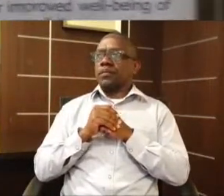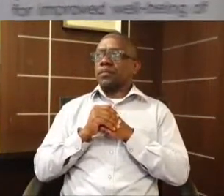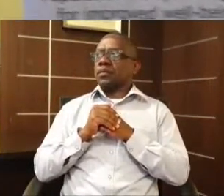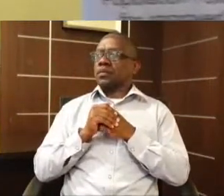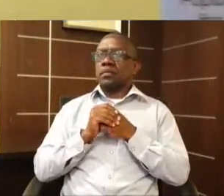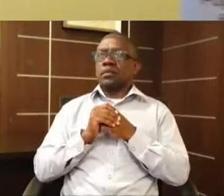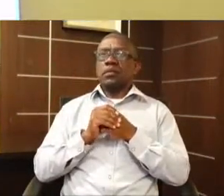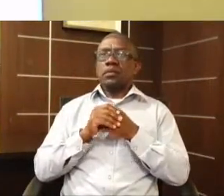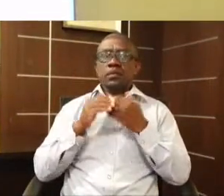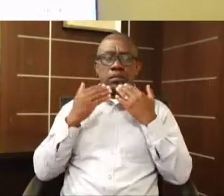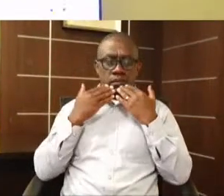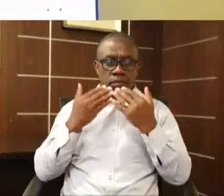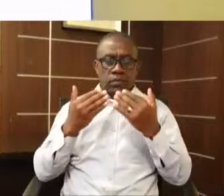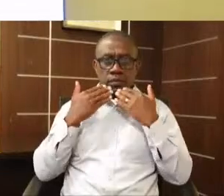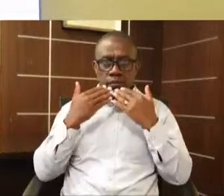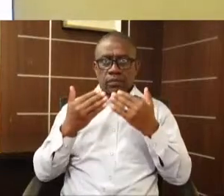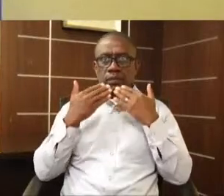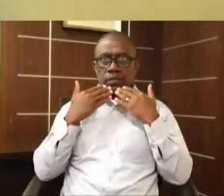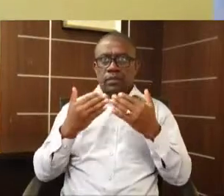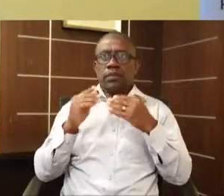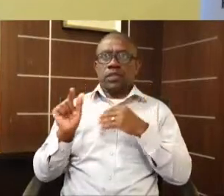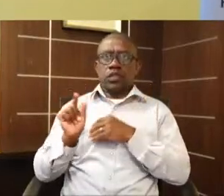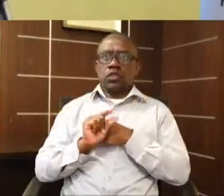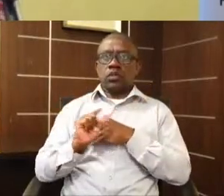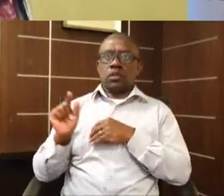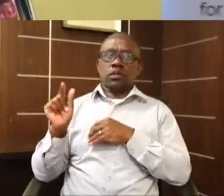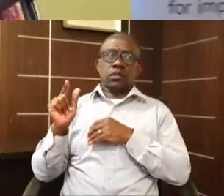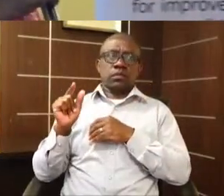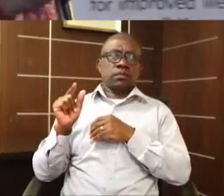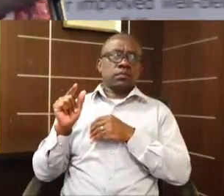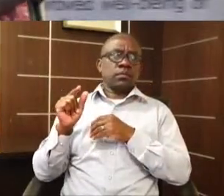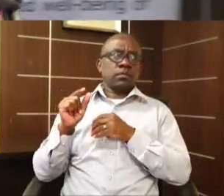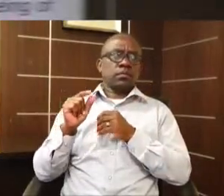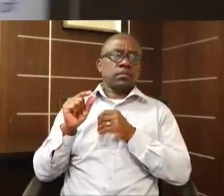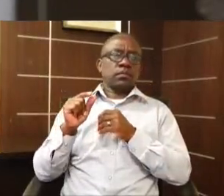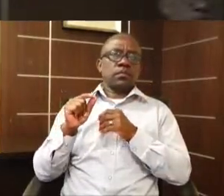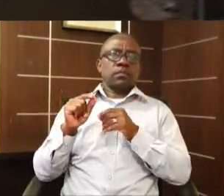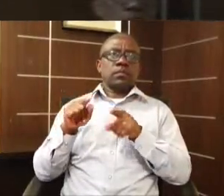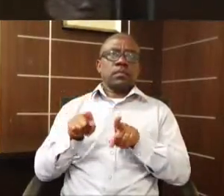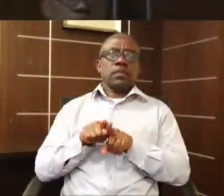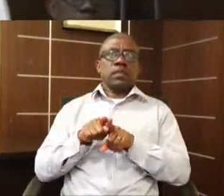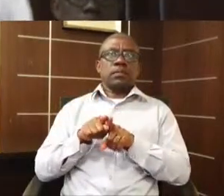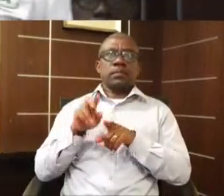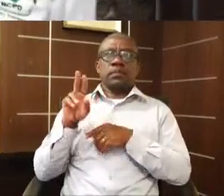Thank you, thank you, thank you. That was brief. Nena na binti.